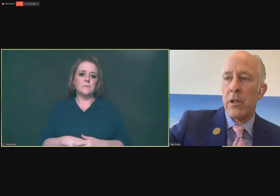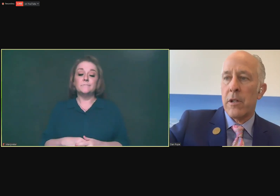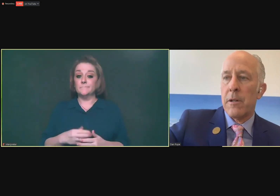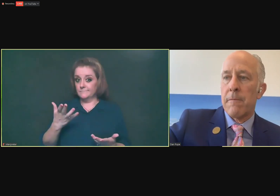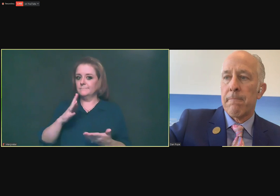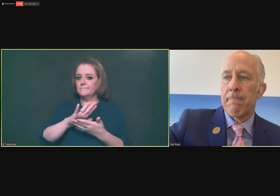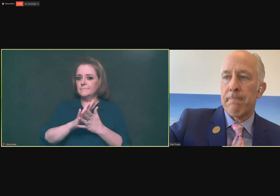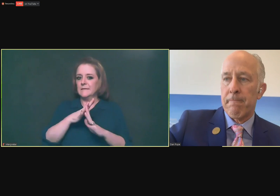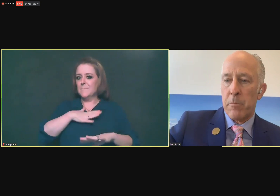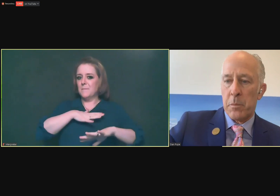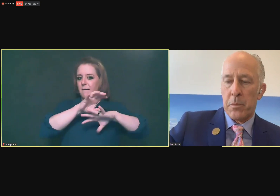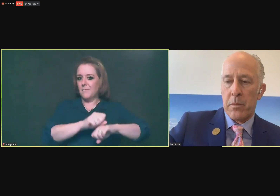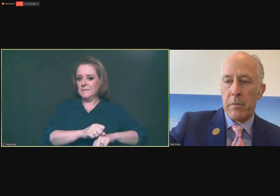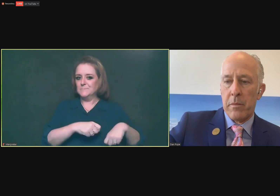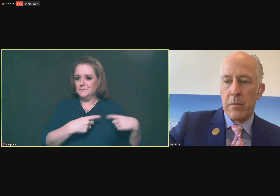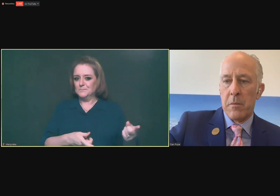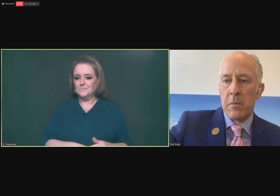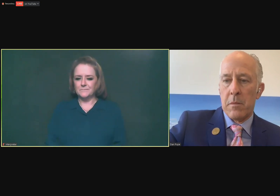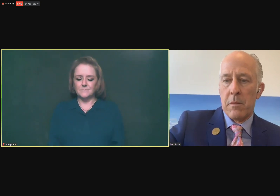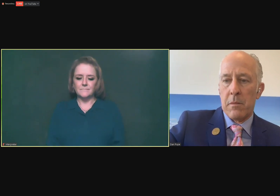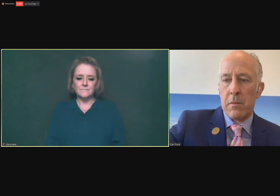practice.